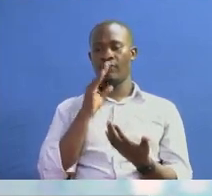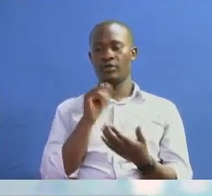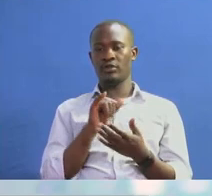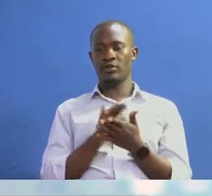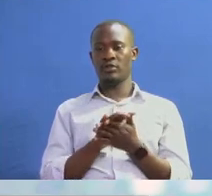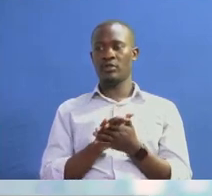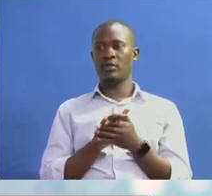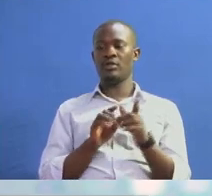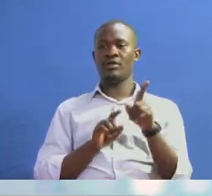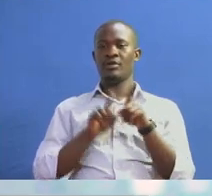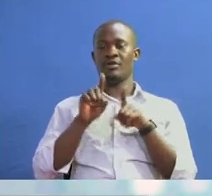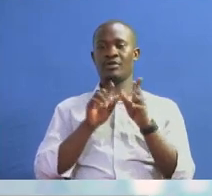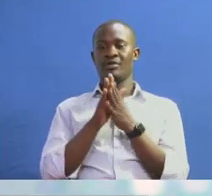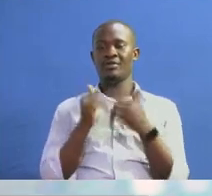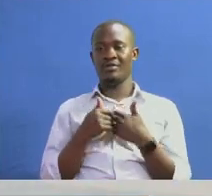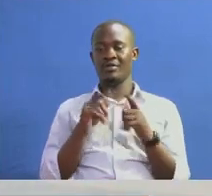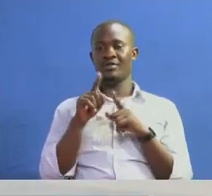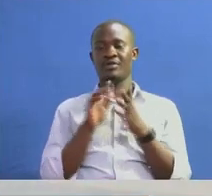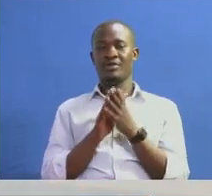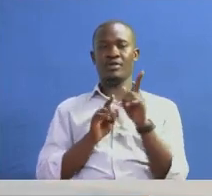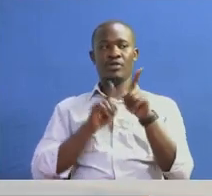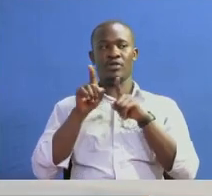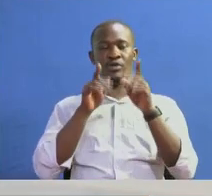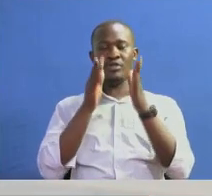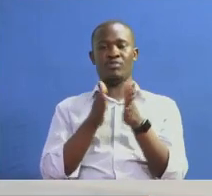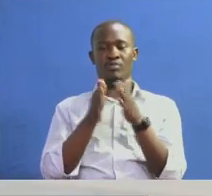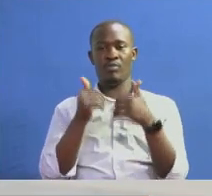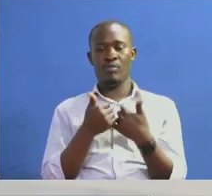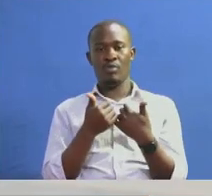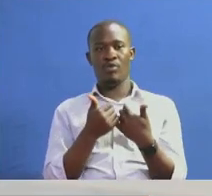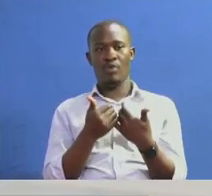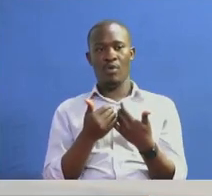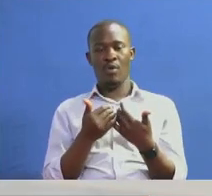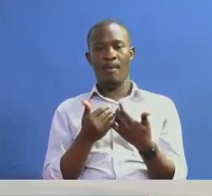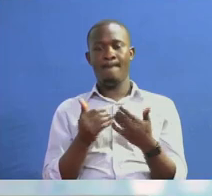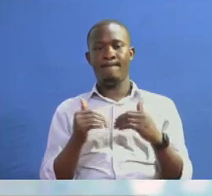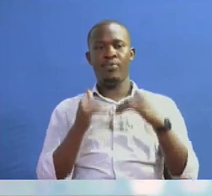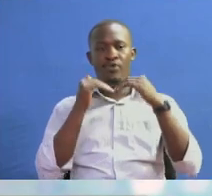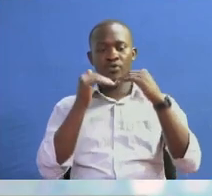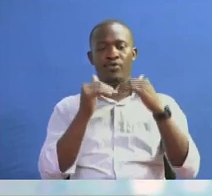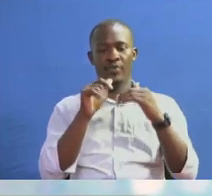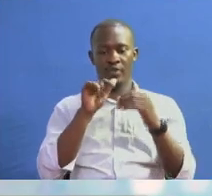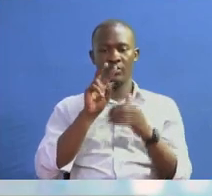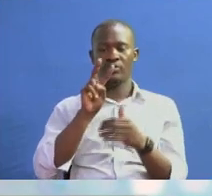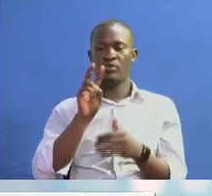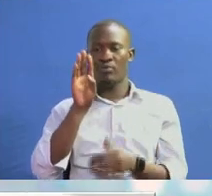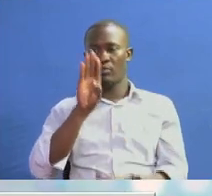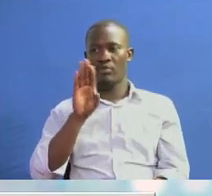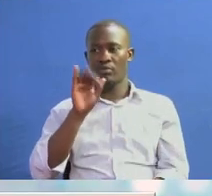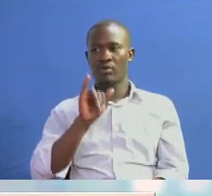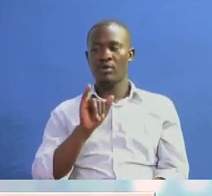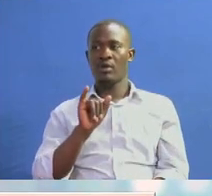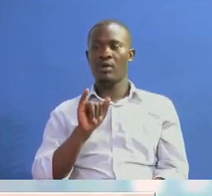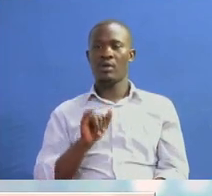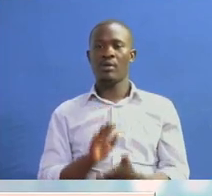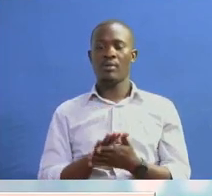The tourism, right, I'm being told about yeah, time. Yeah, the tourism, mm-hmm. the tourism promotion, mm-hmm. the 2 billion.